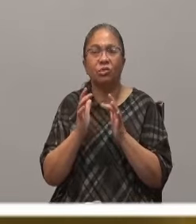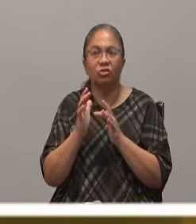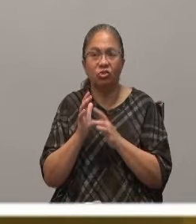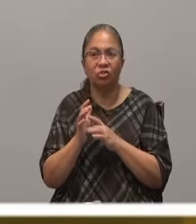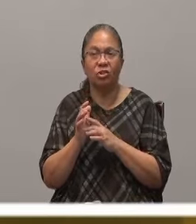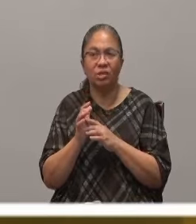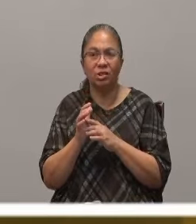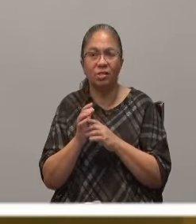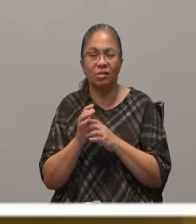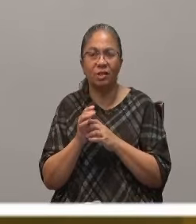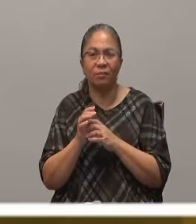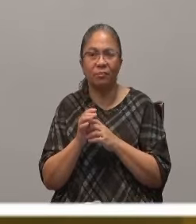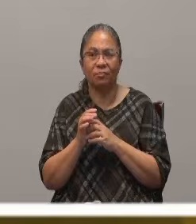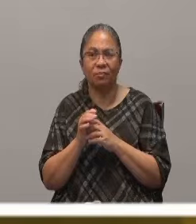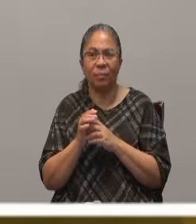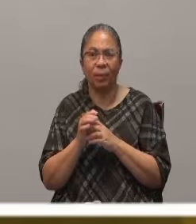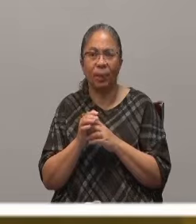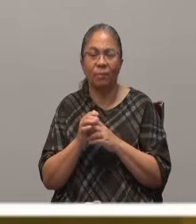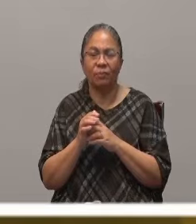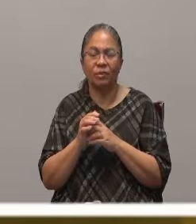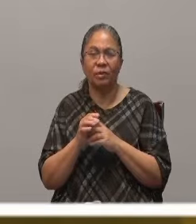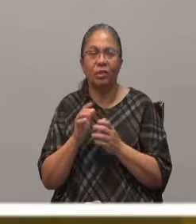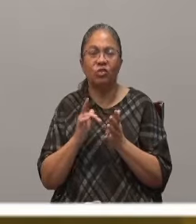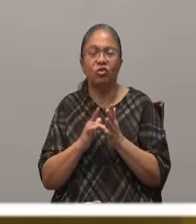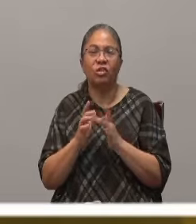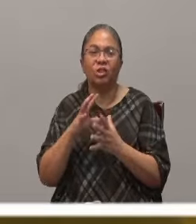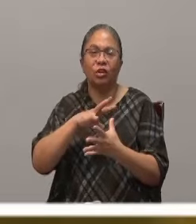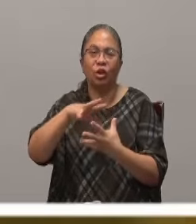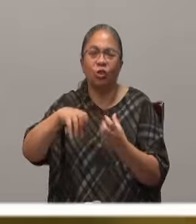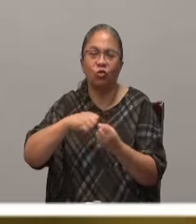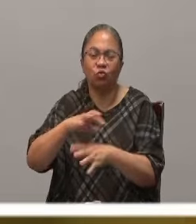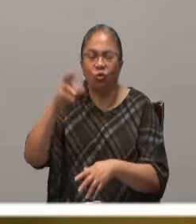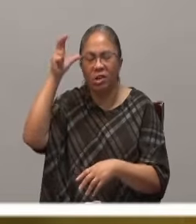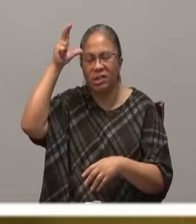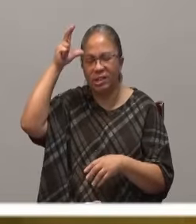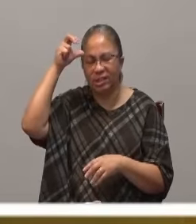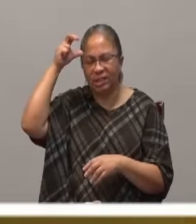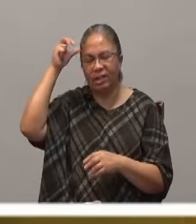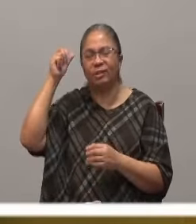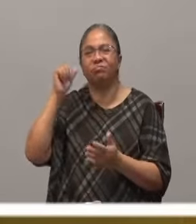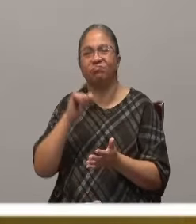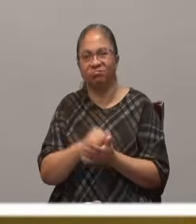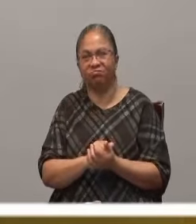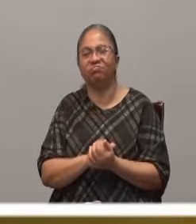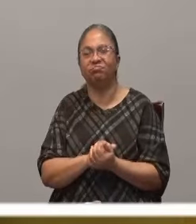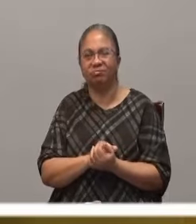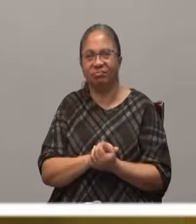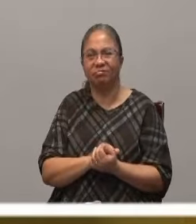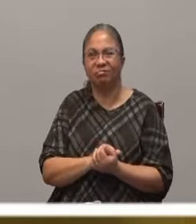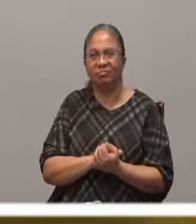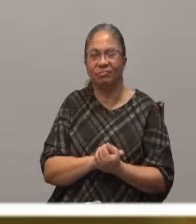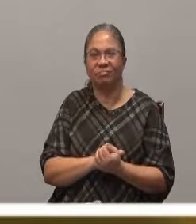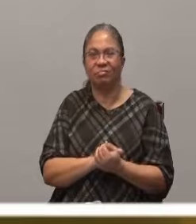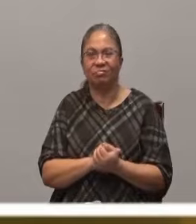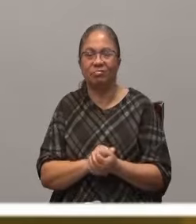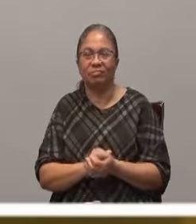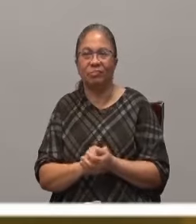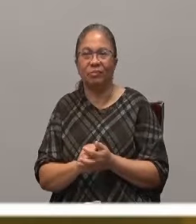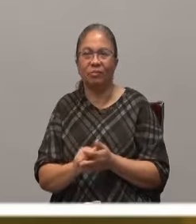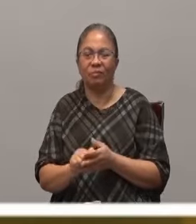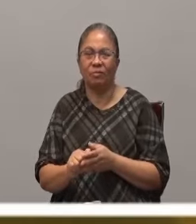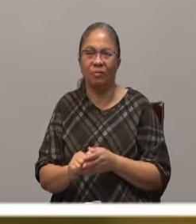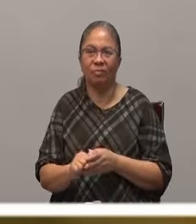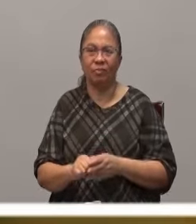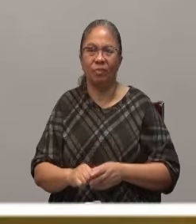who bound and tied up the strong man, Satan, and then burgled his house, despoiled him